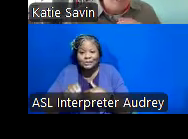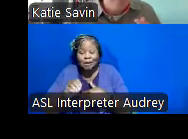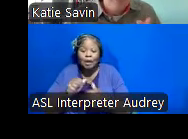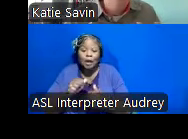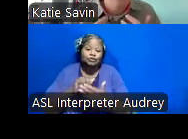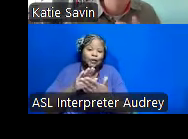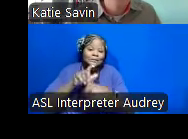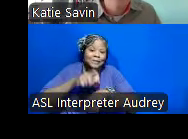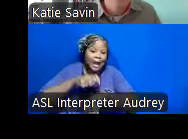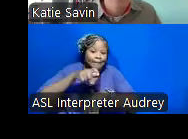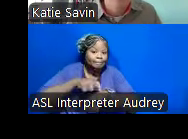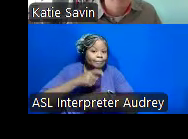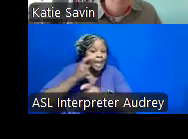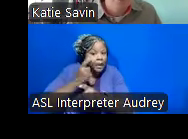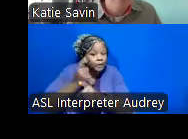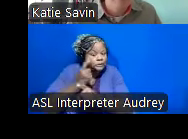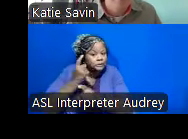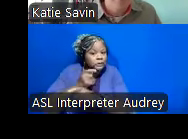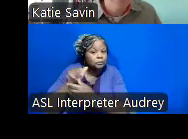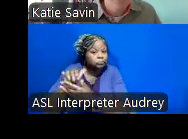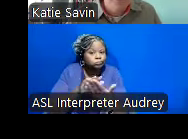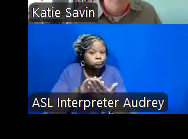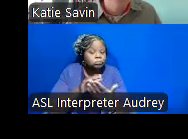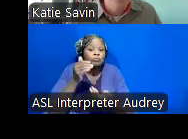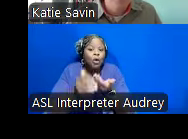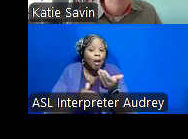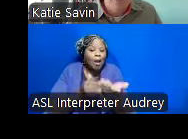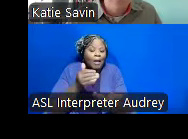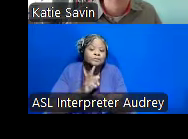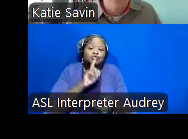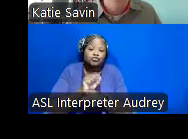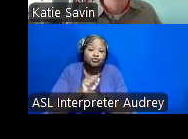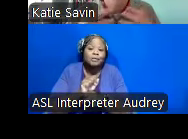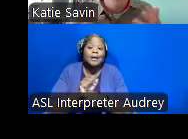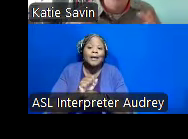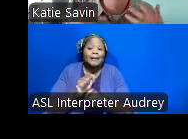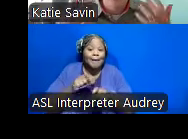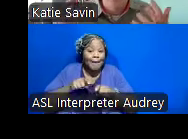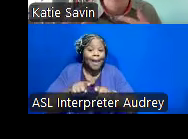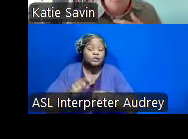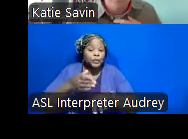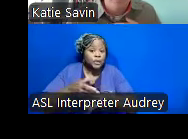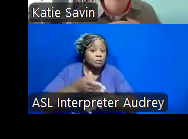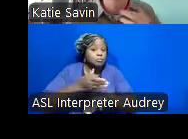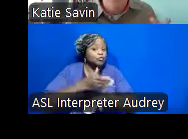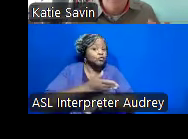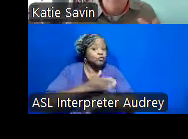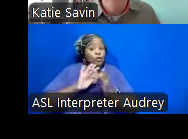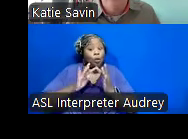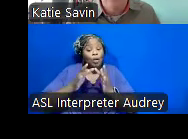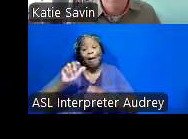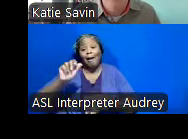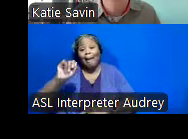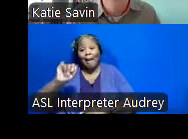of timeliness and accuracy in claims processing, and ensuring that as we improve and build on online and